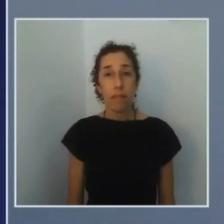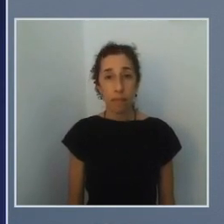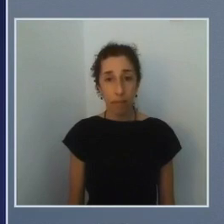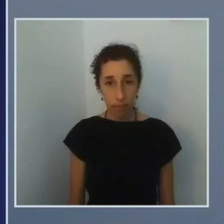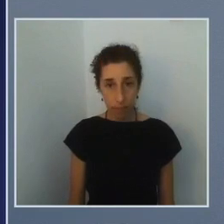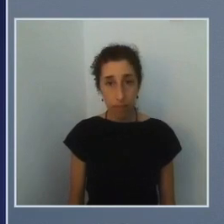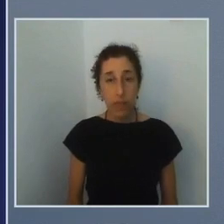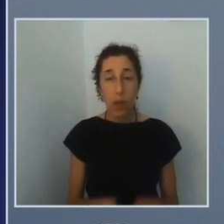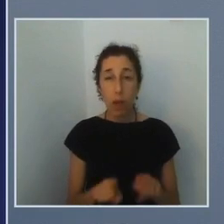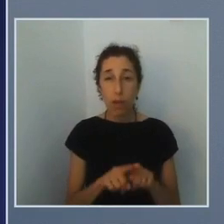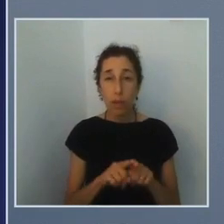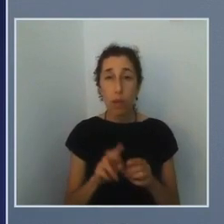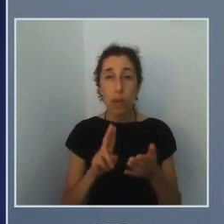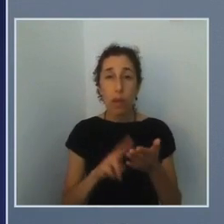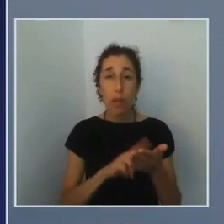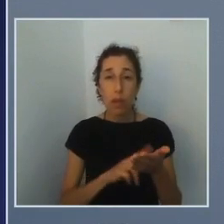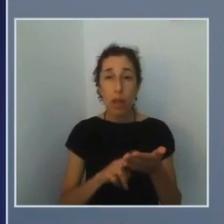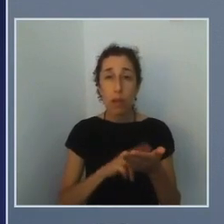of dollars.